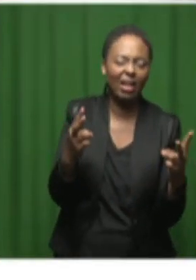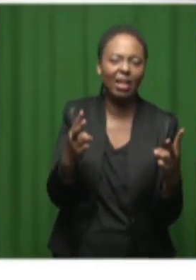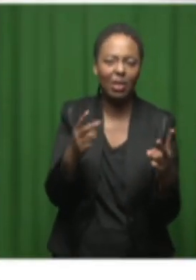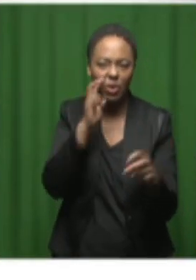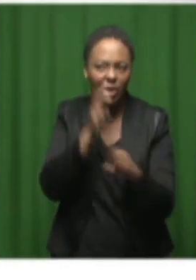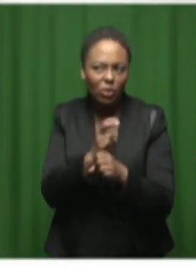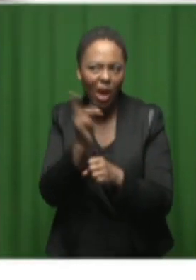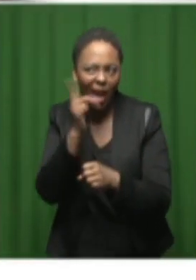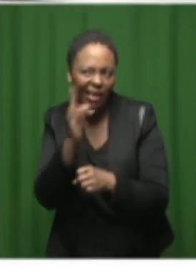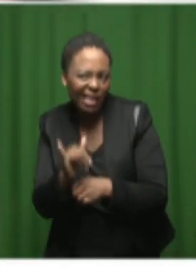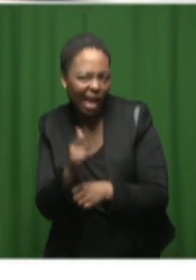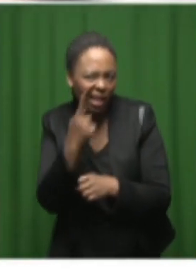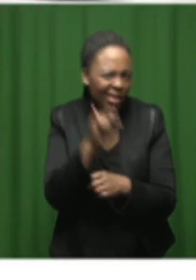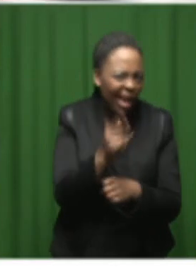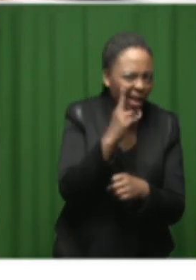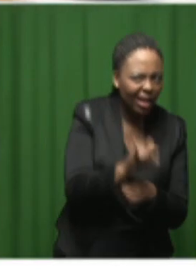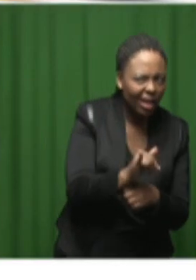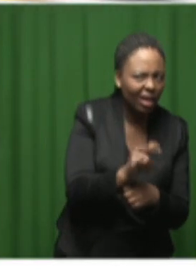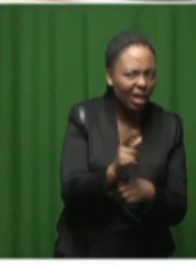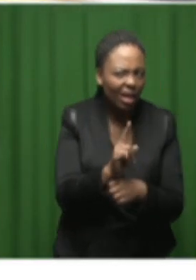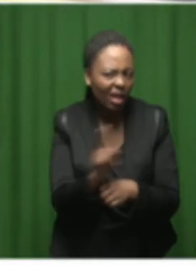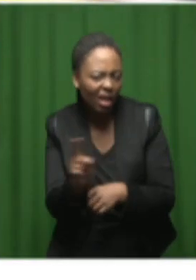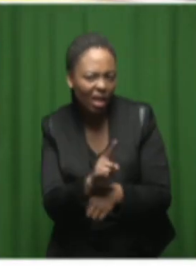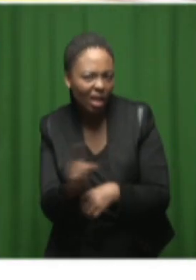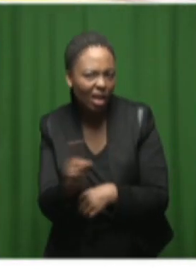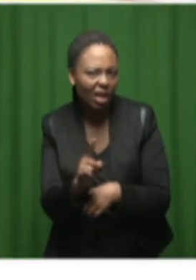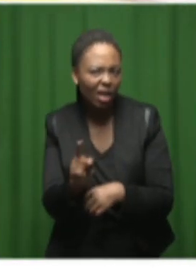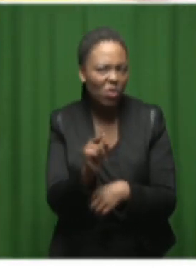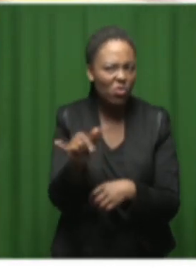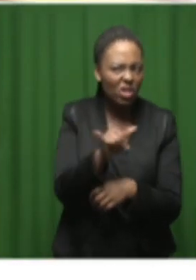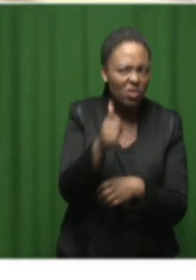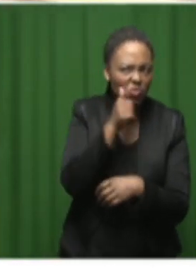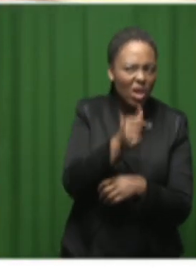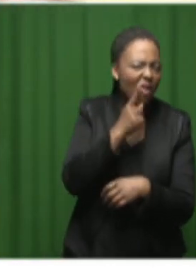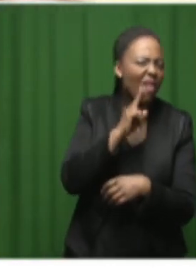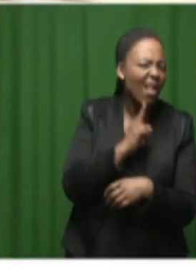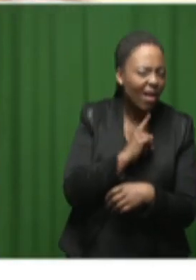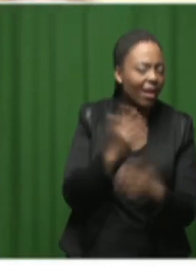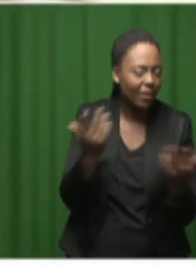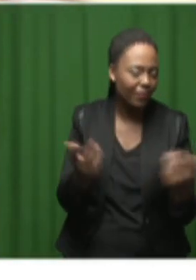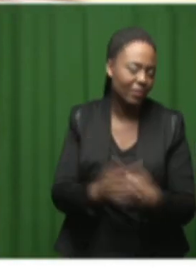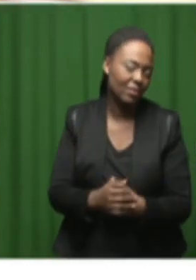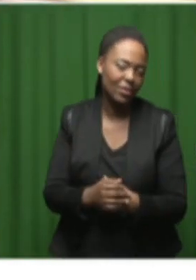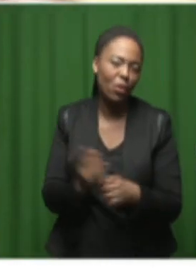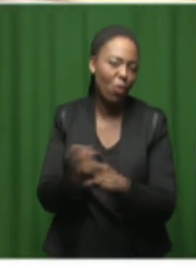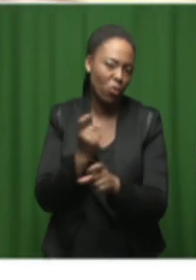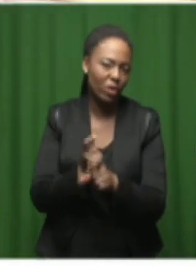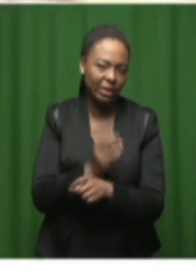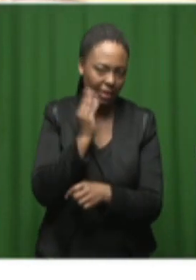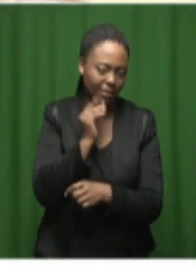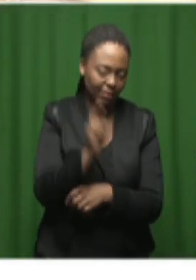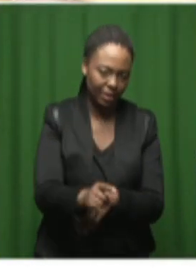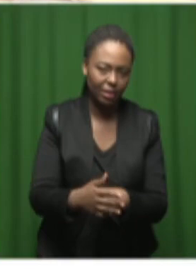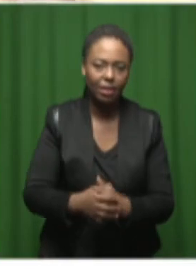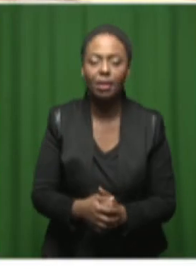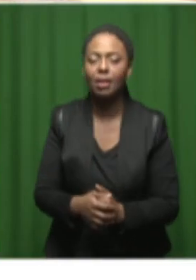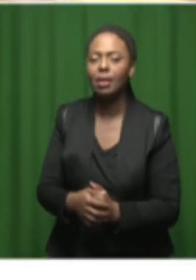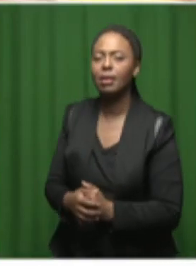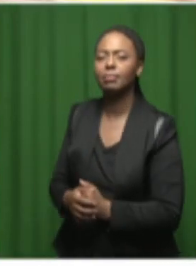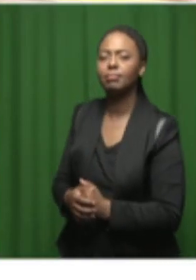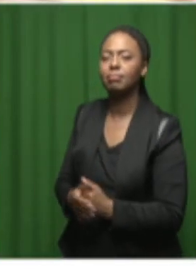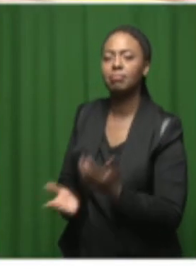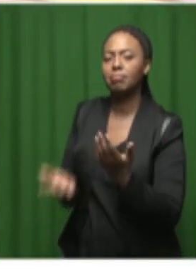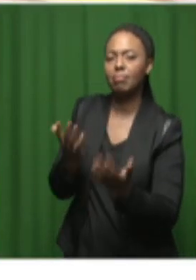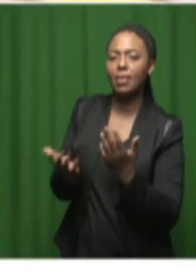be very, you know, experimental as a person. Okay. So what is that item in your cupboard that